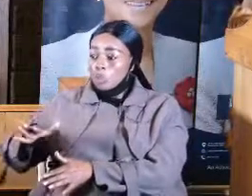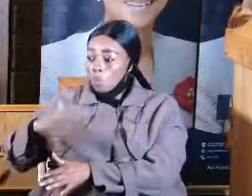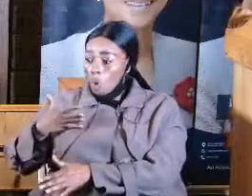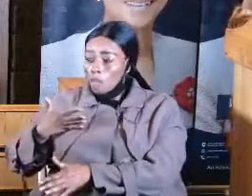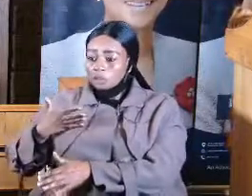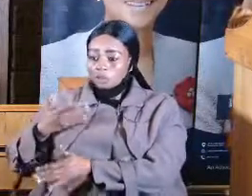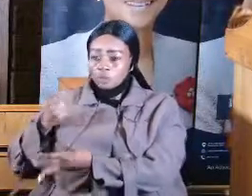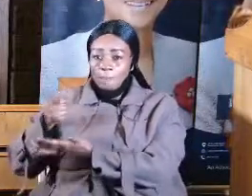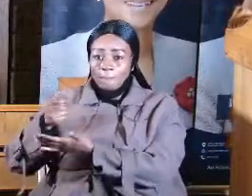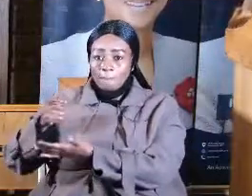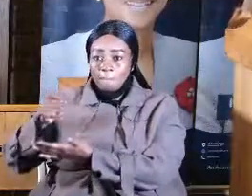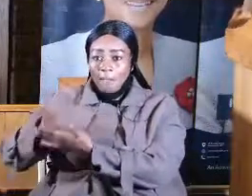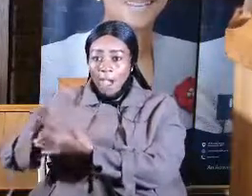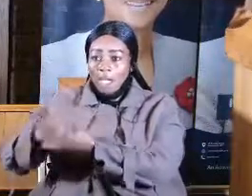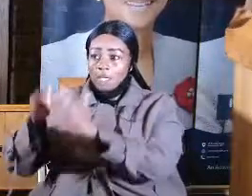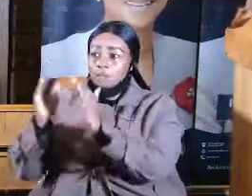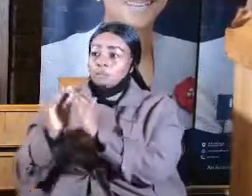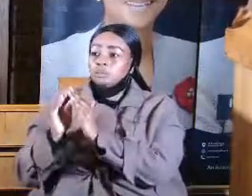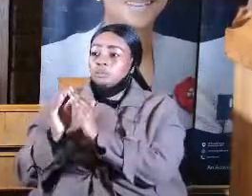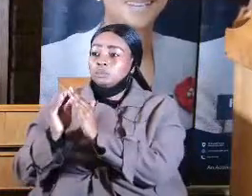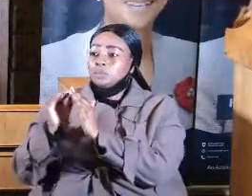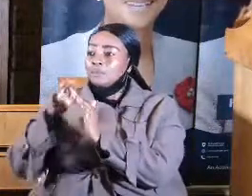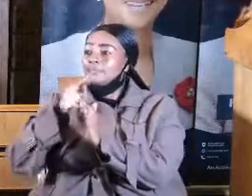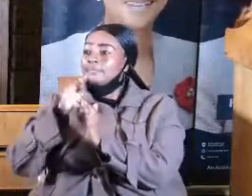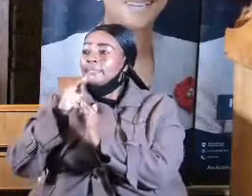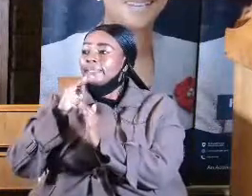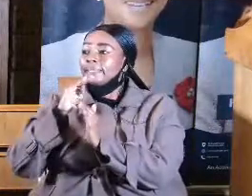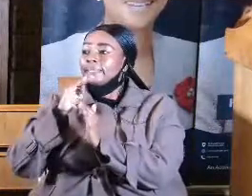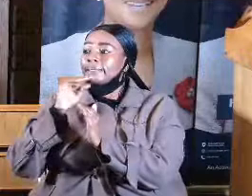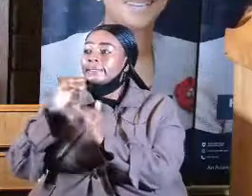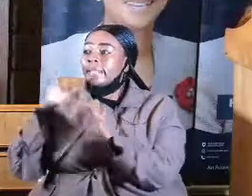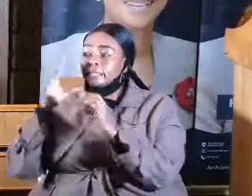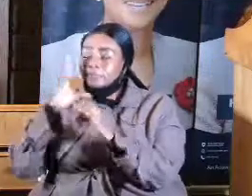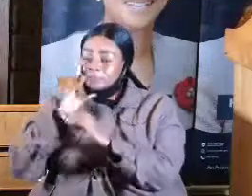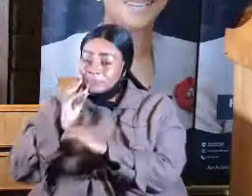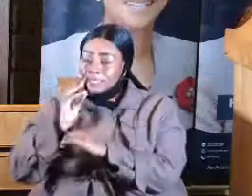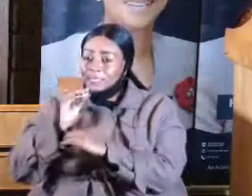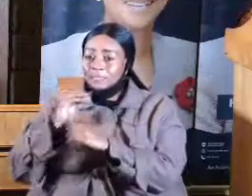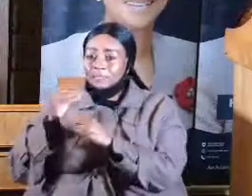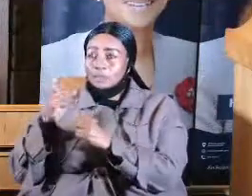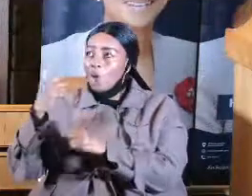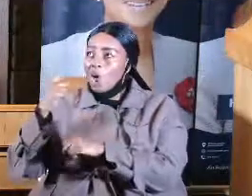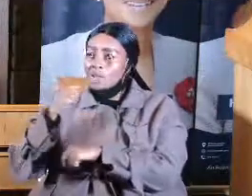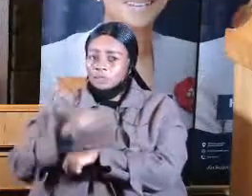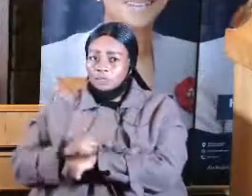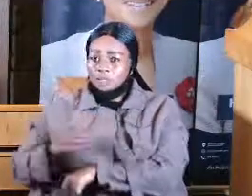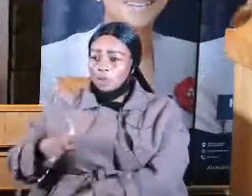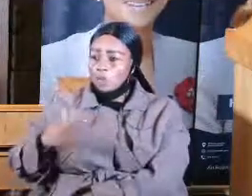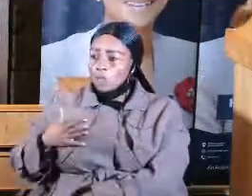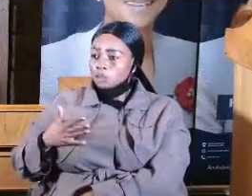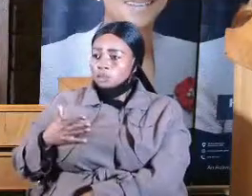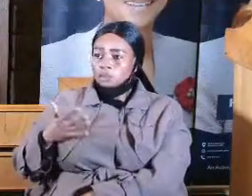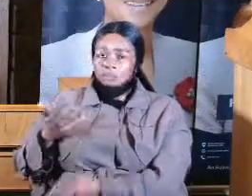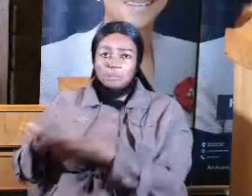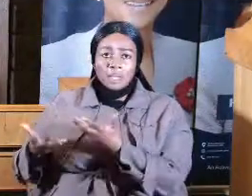own houses, that trap will be coming back. One day when they even want